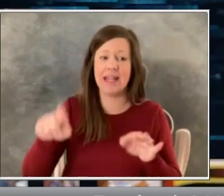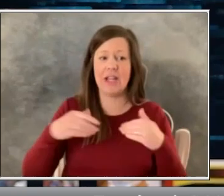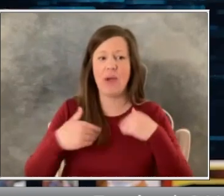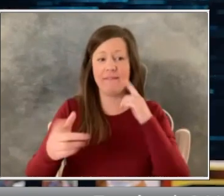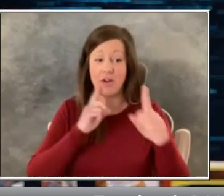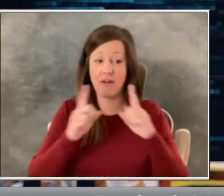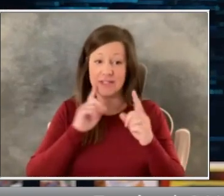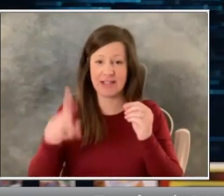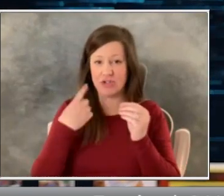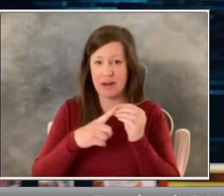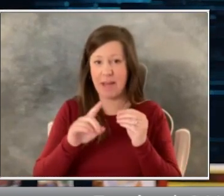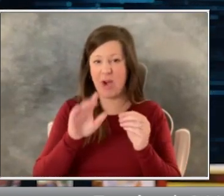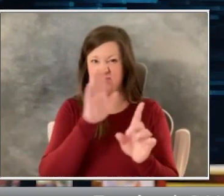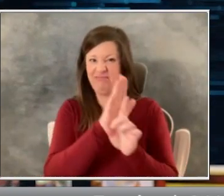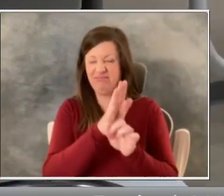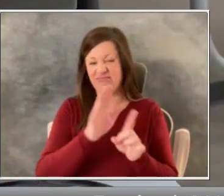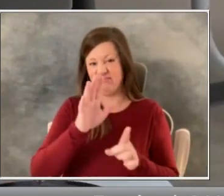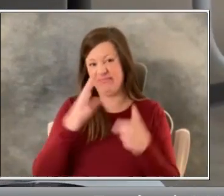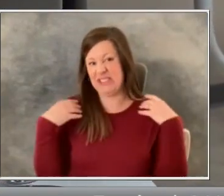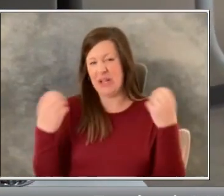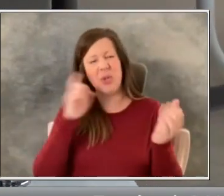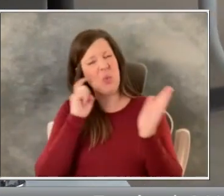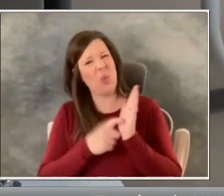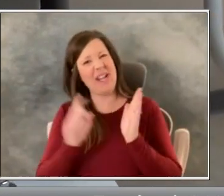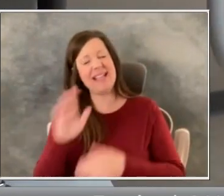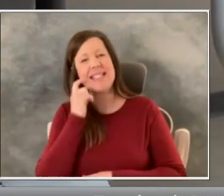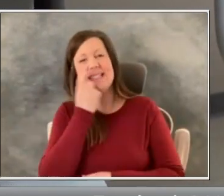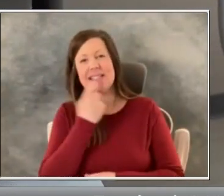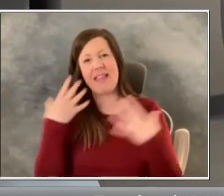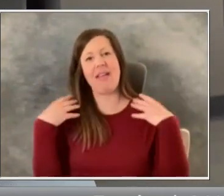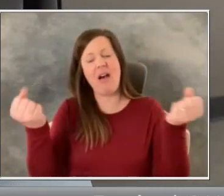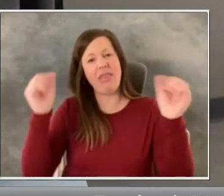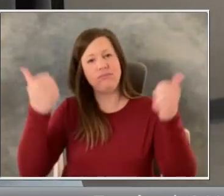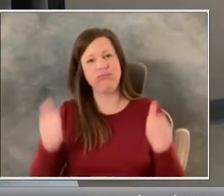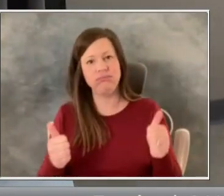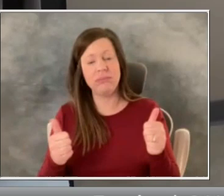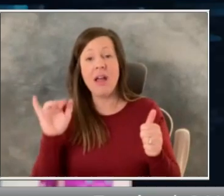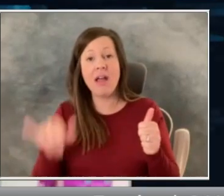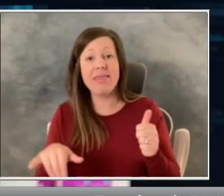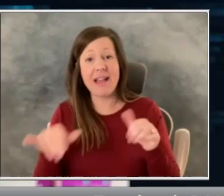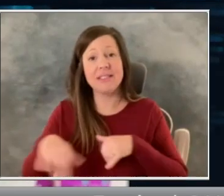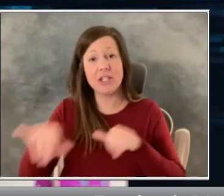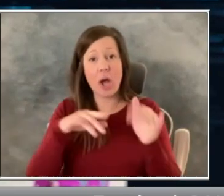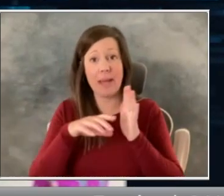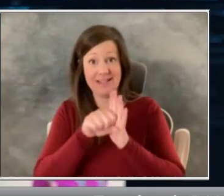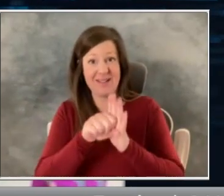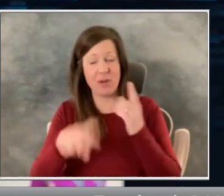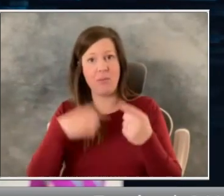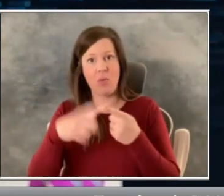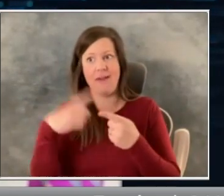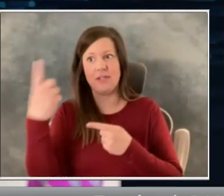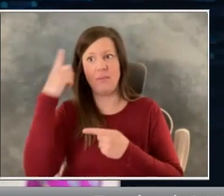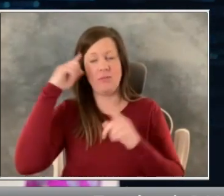had noticed a decline in his dad's oral hygiene, a very common symptom when someone is in cognitive decline. It was enough for them to